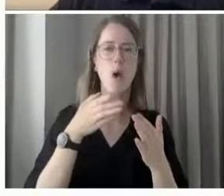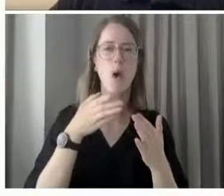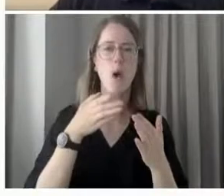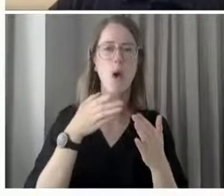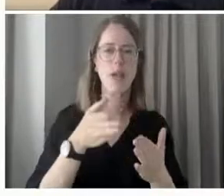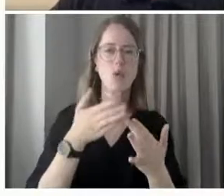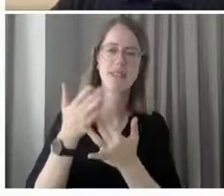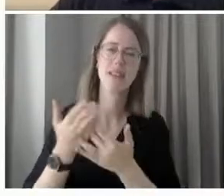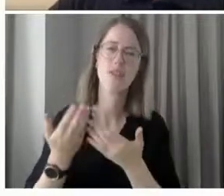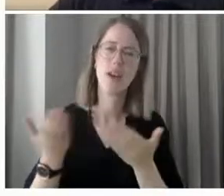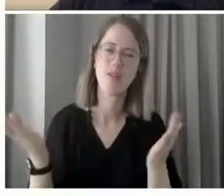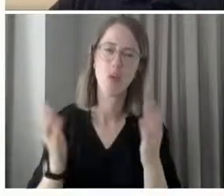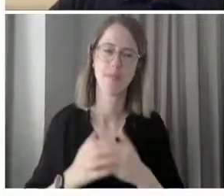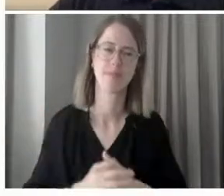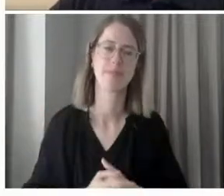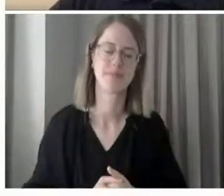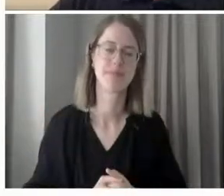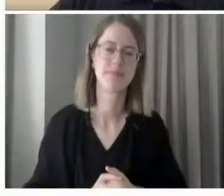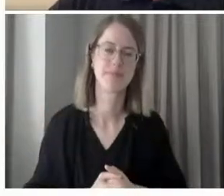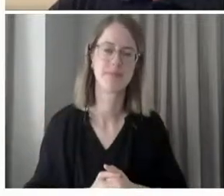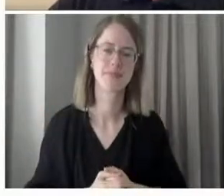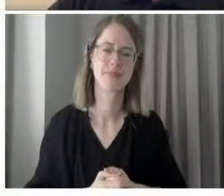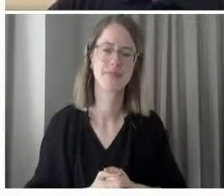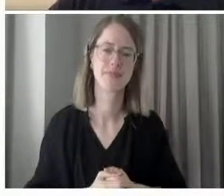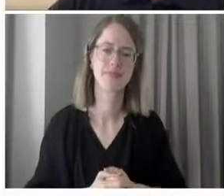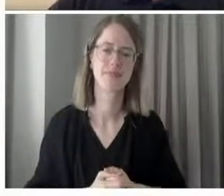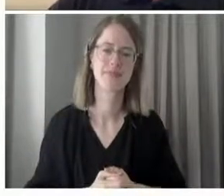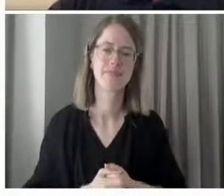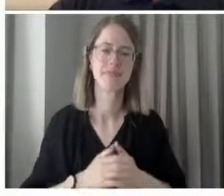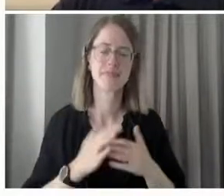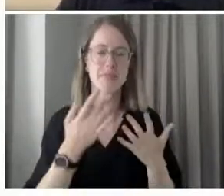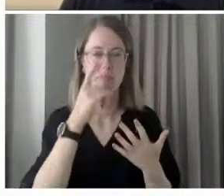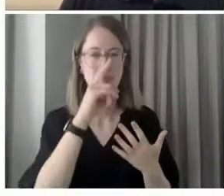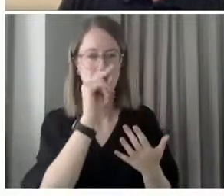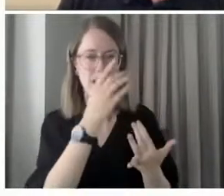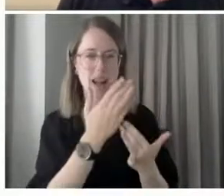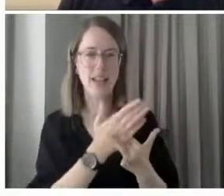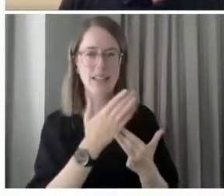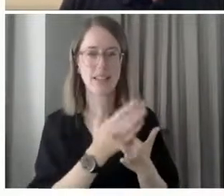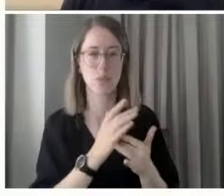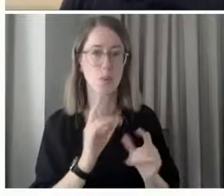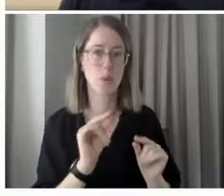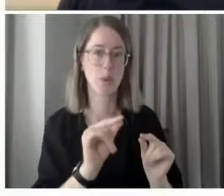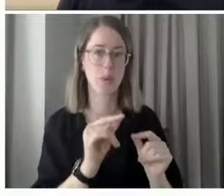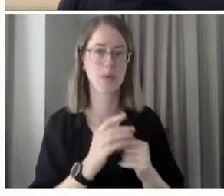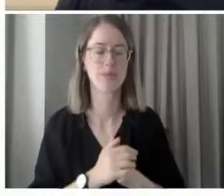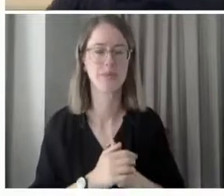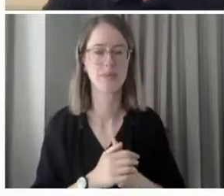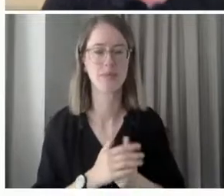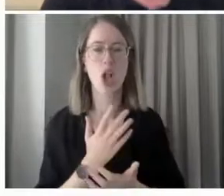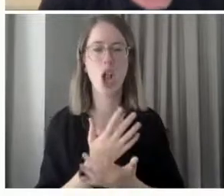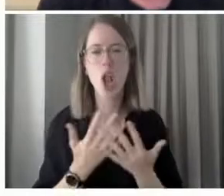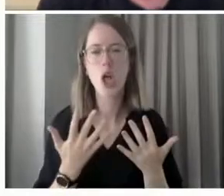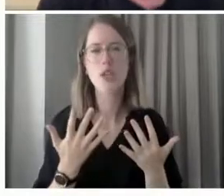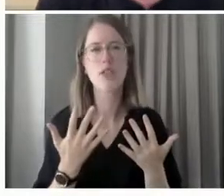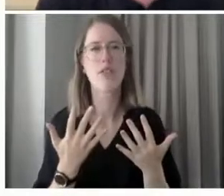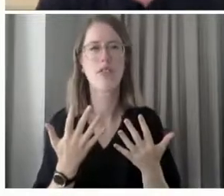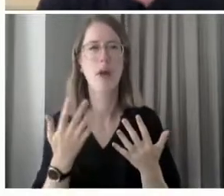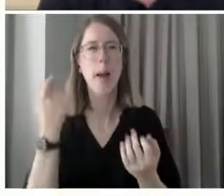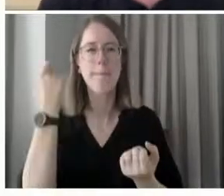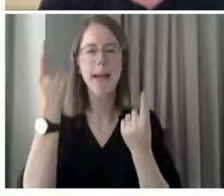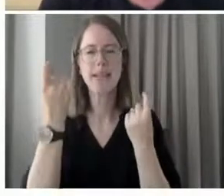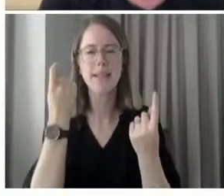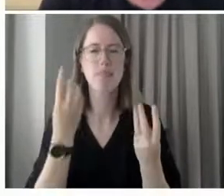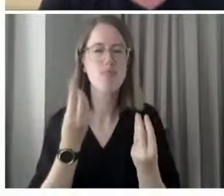everyone, finding ways in which people can access what we do. And there are lots and lots of imaginative pricing